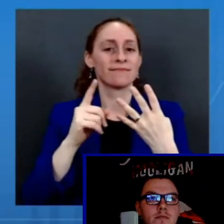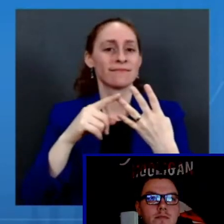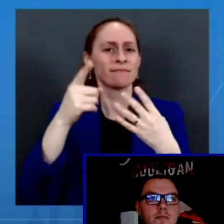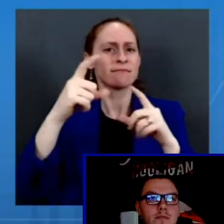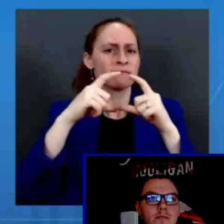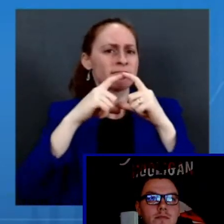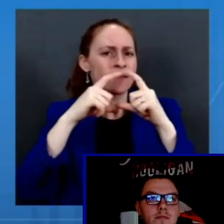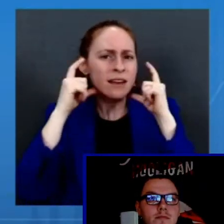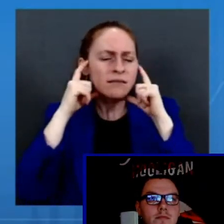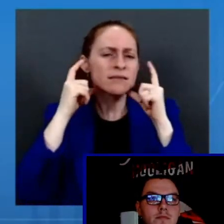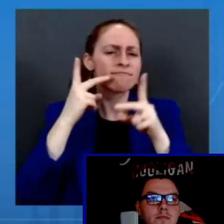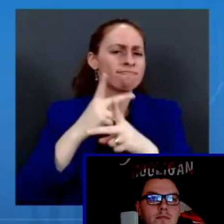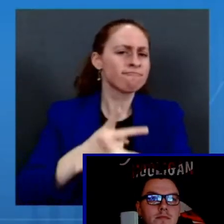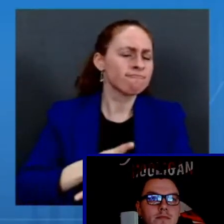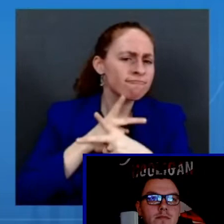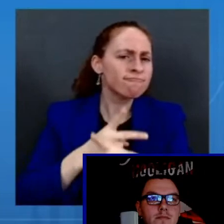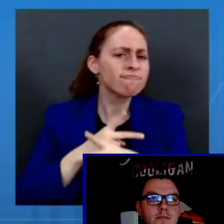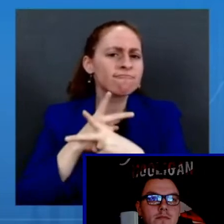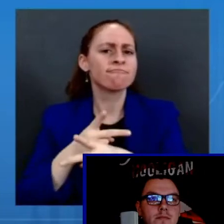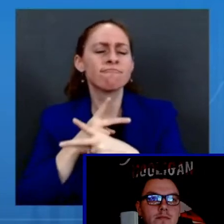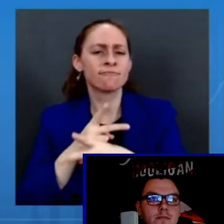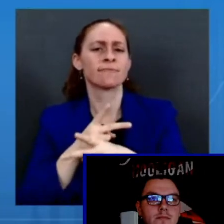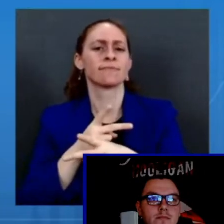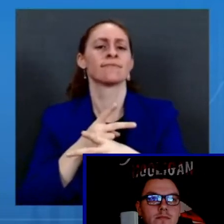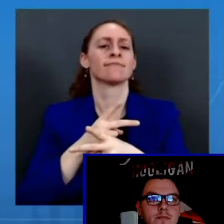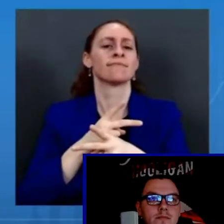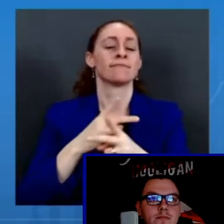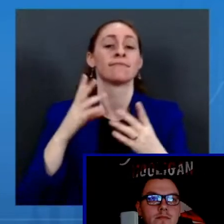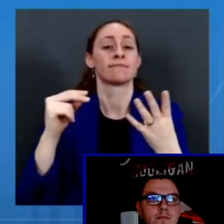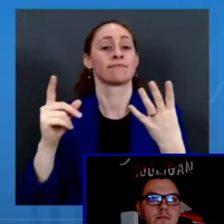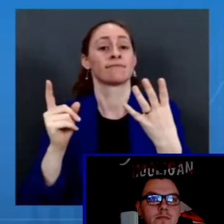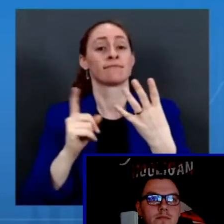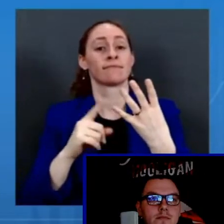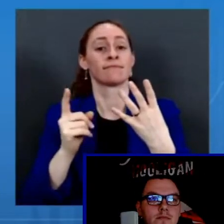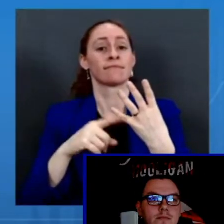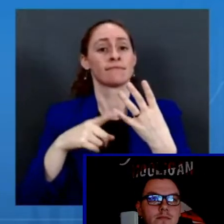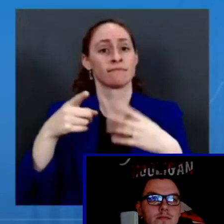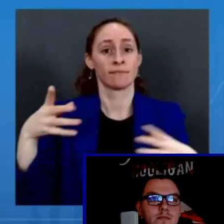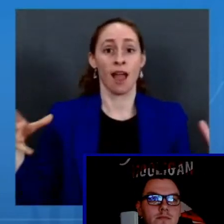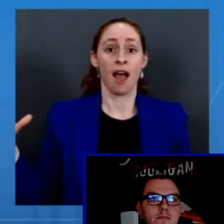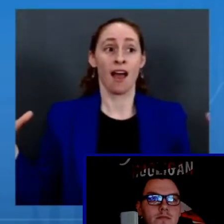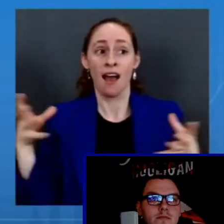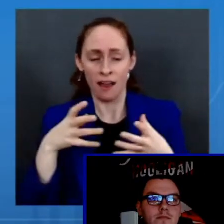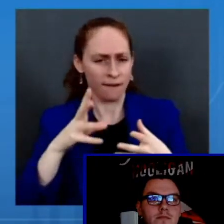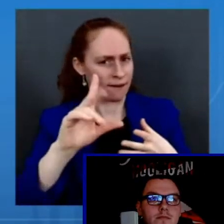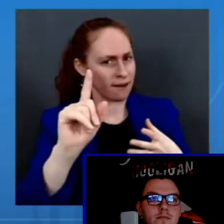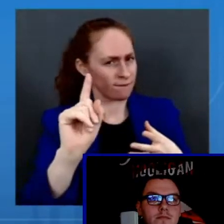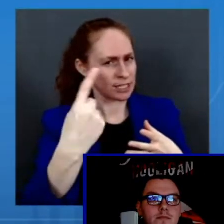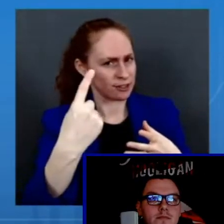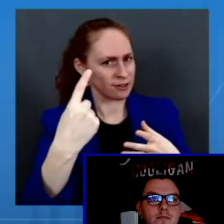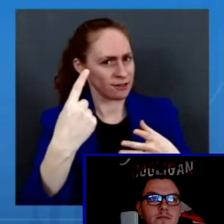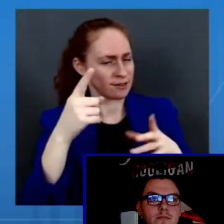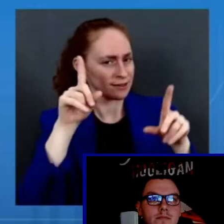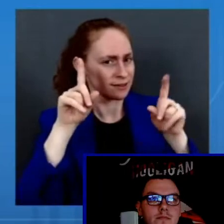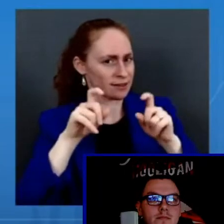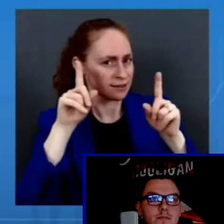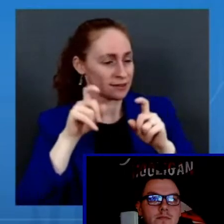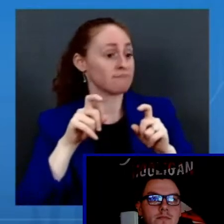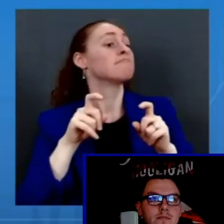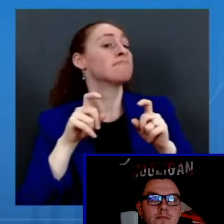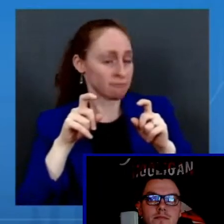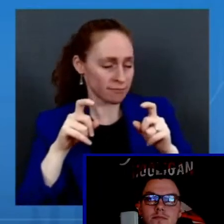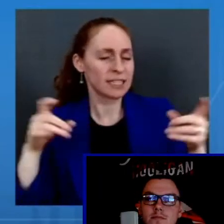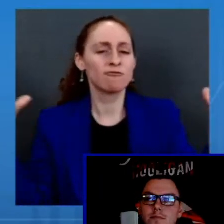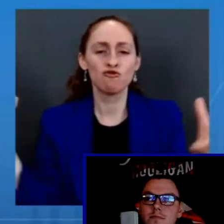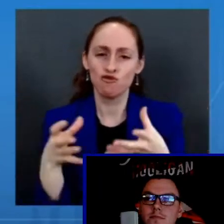and take a test before you gather. I know many parents are wondering how they can keep their children safe for the holidays.